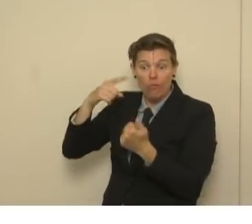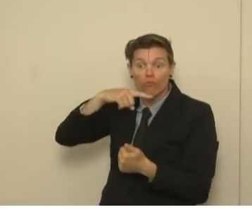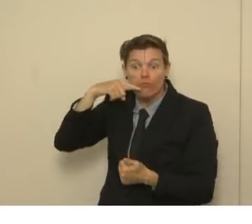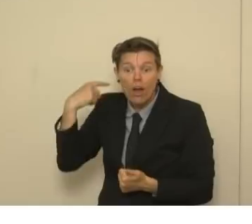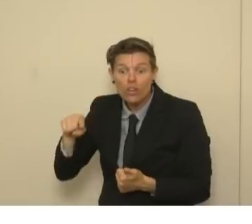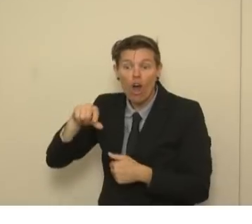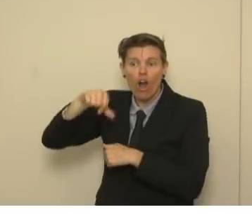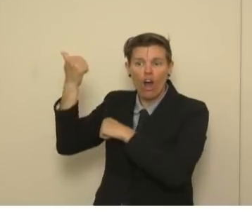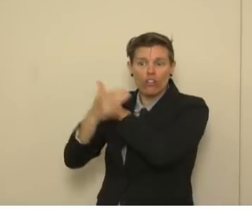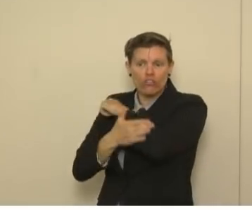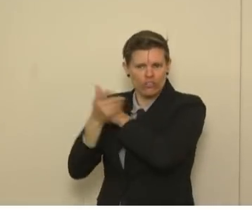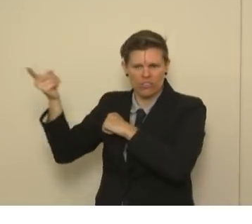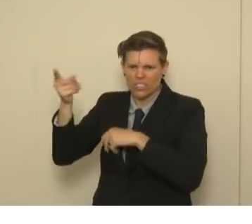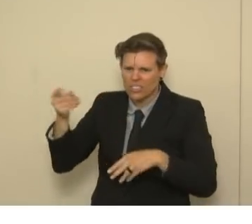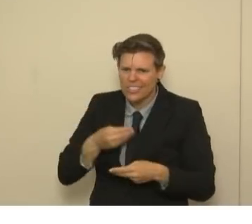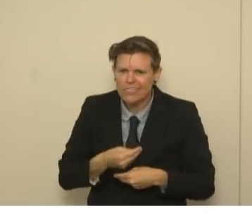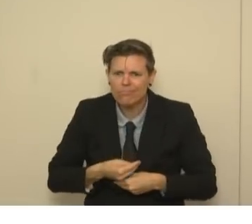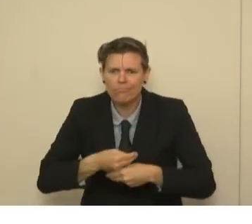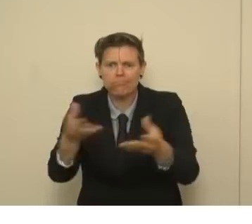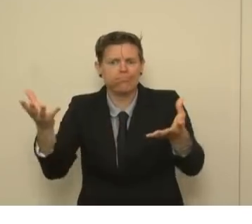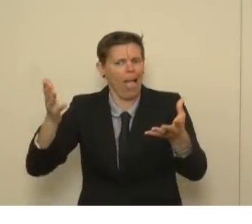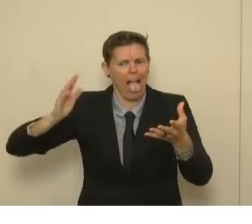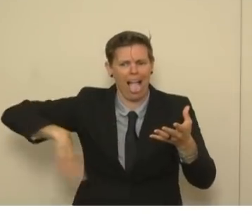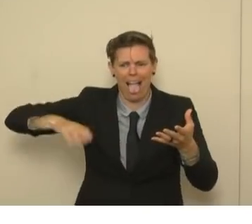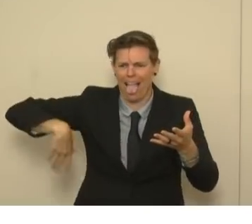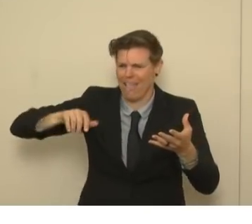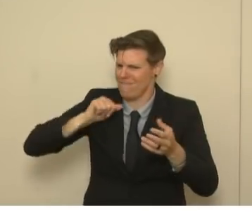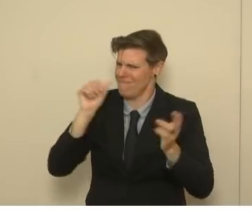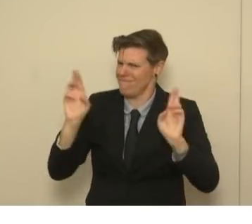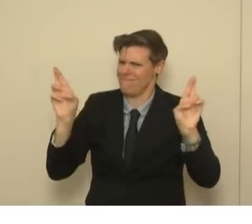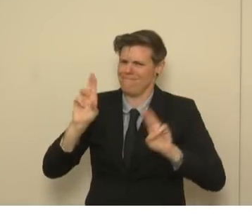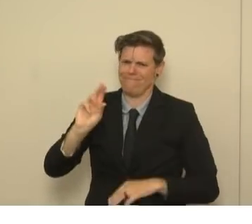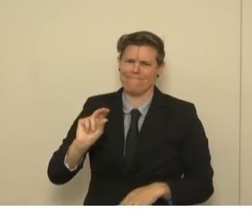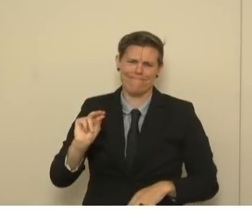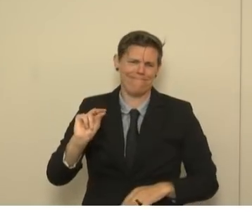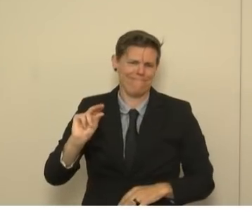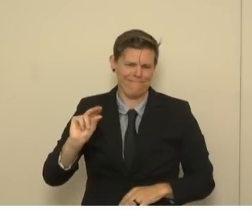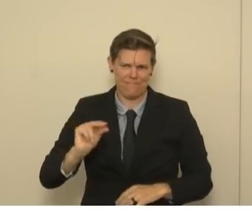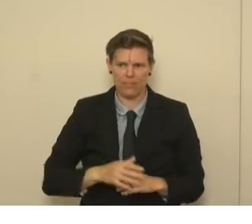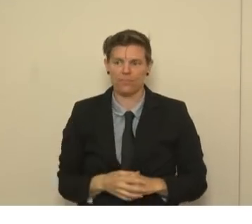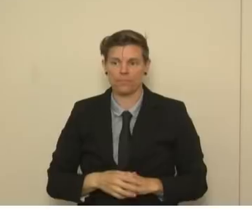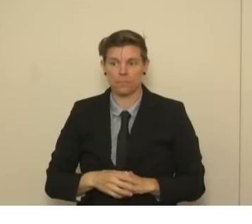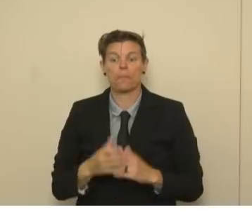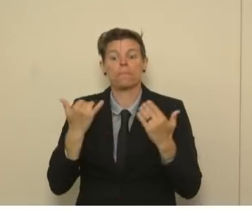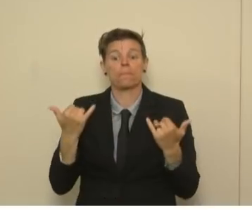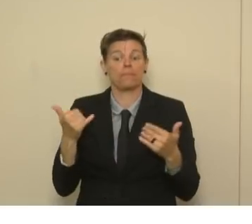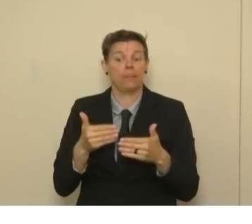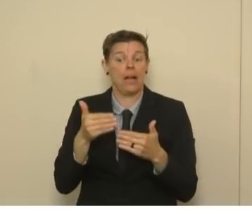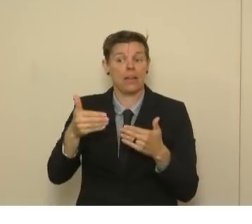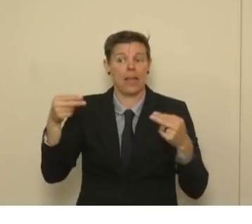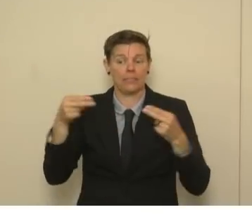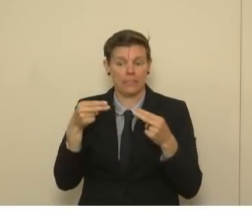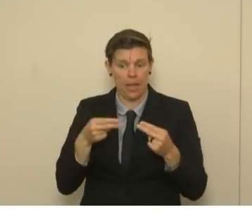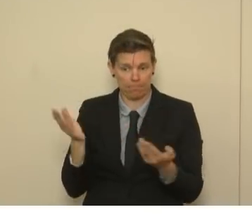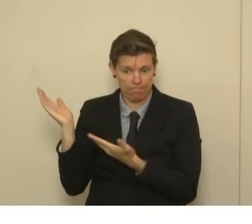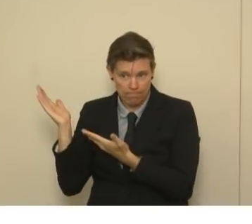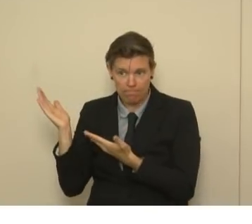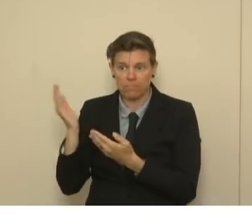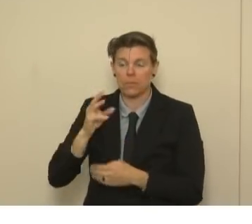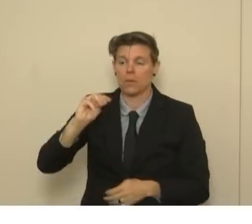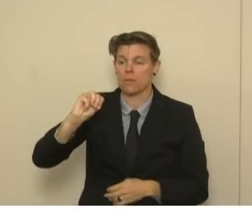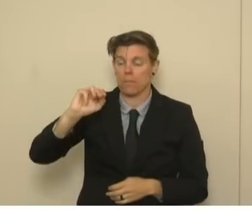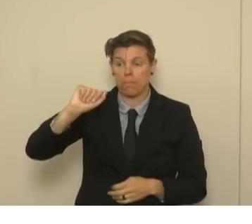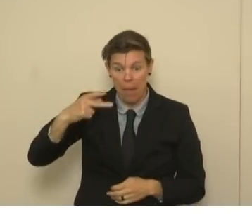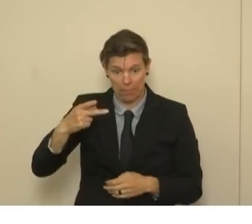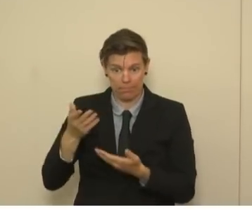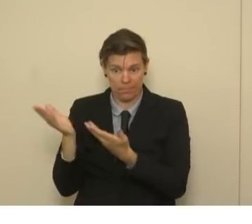use. Now let's move to the map of the United States. I'm getting to the point now where I'm starting to whine about the fact that New